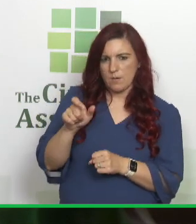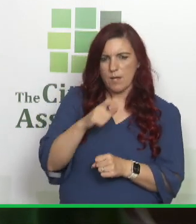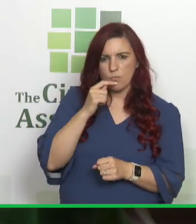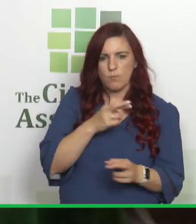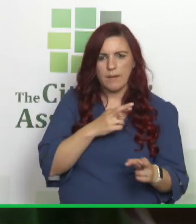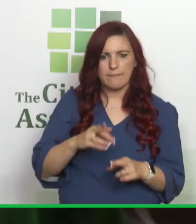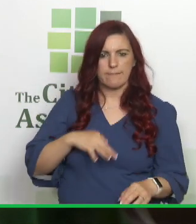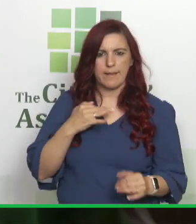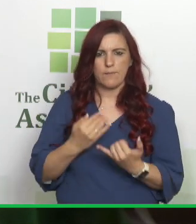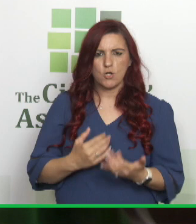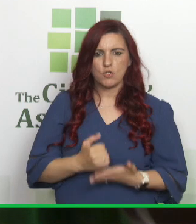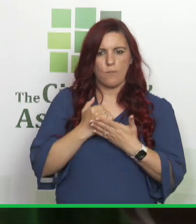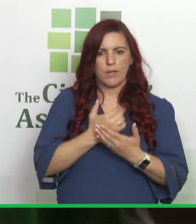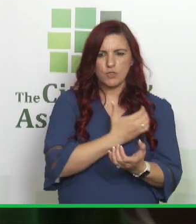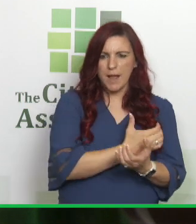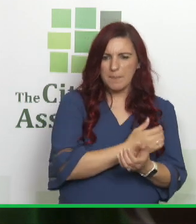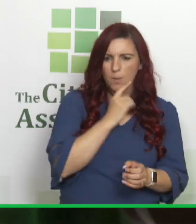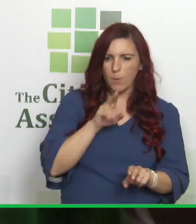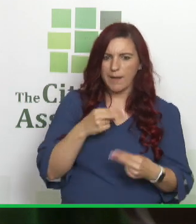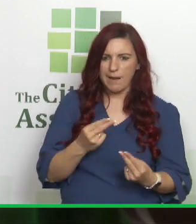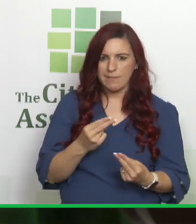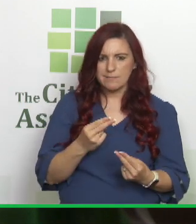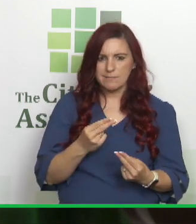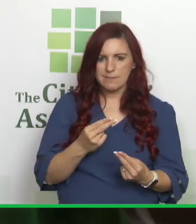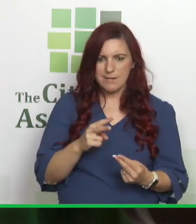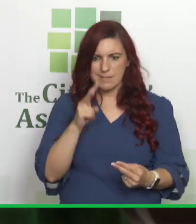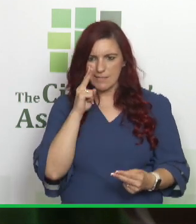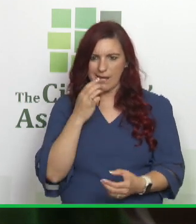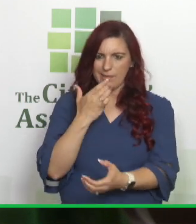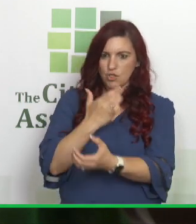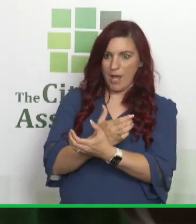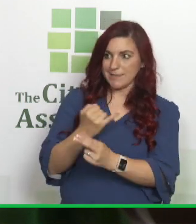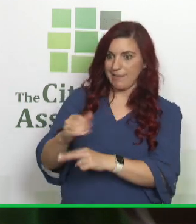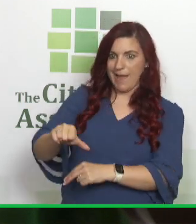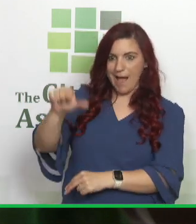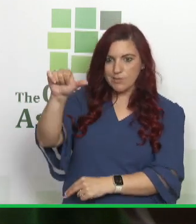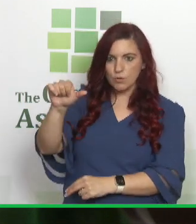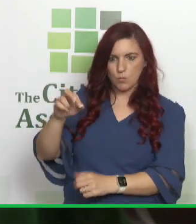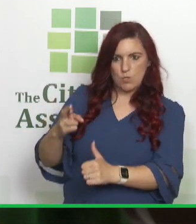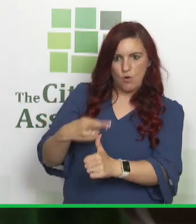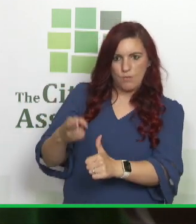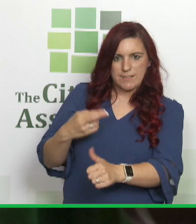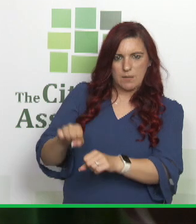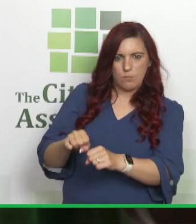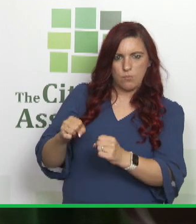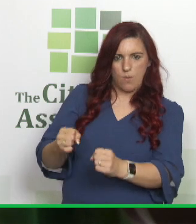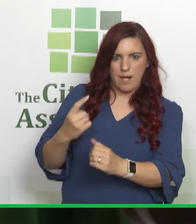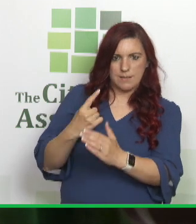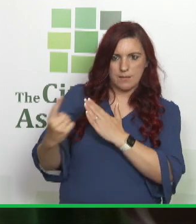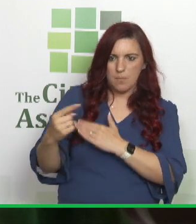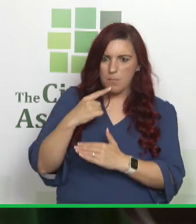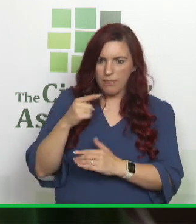for a suffering child, but cannot see the child in the adult who, his soul fragmented and isolated, hustles for